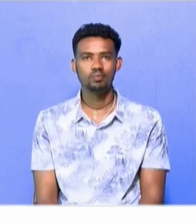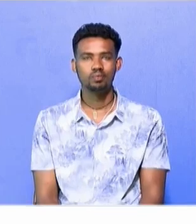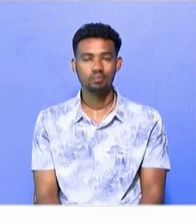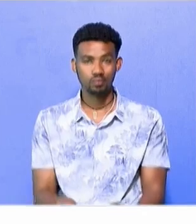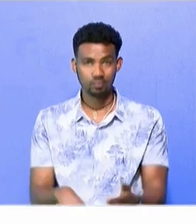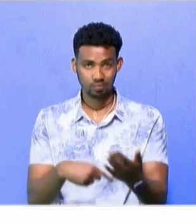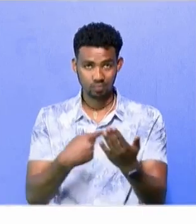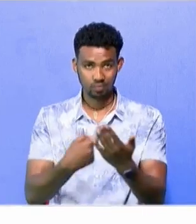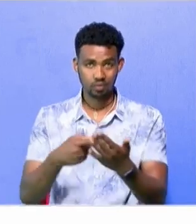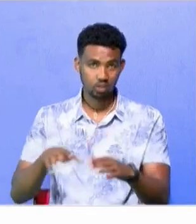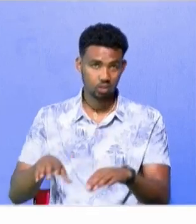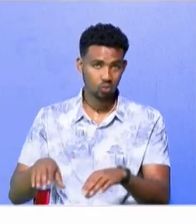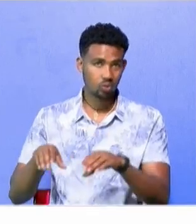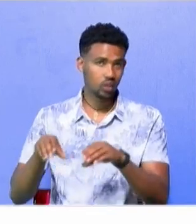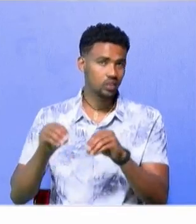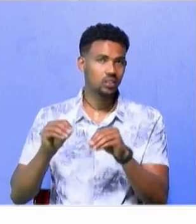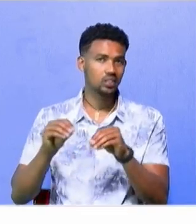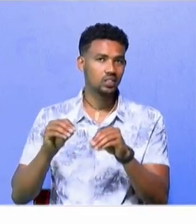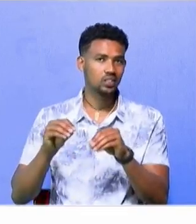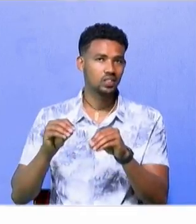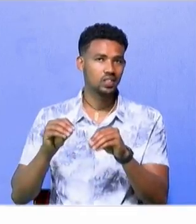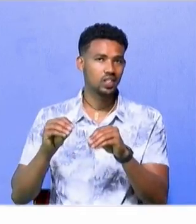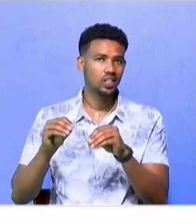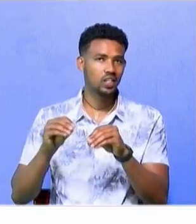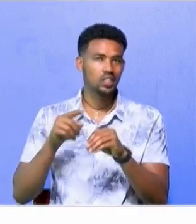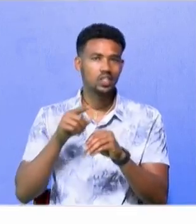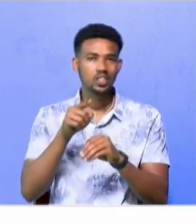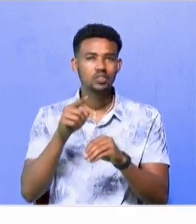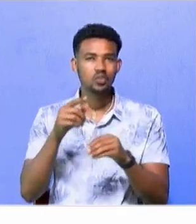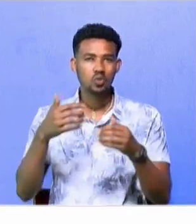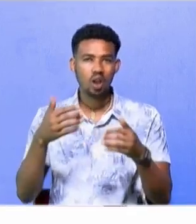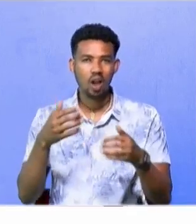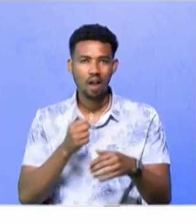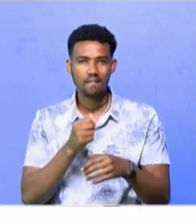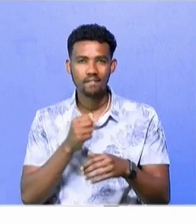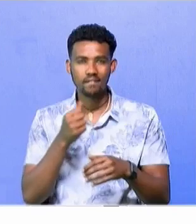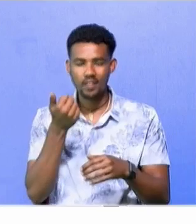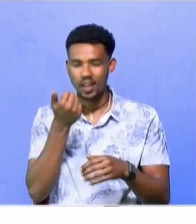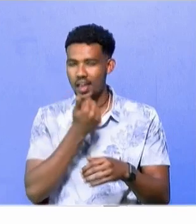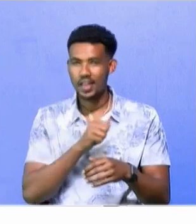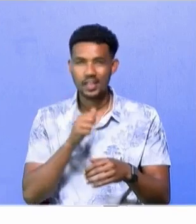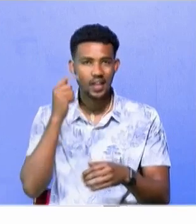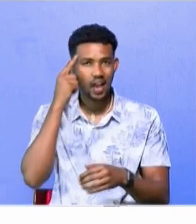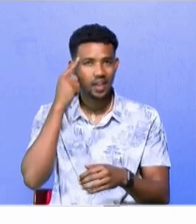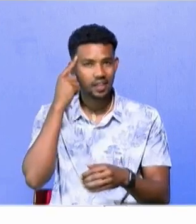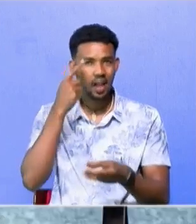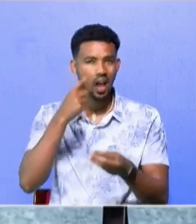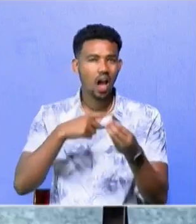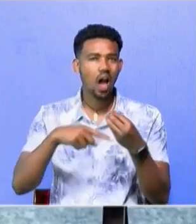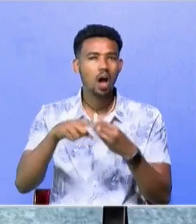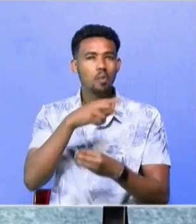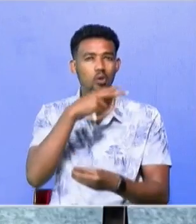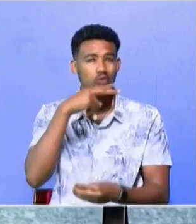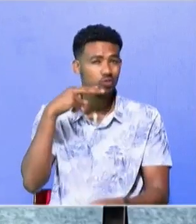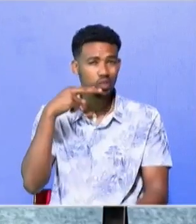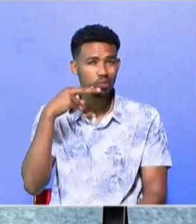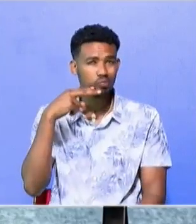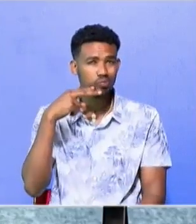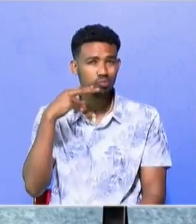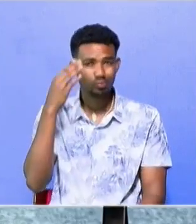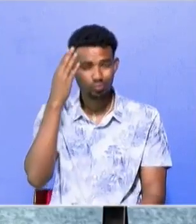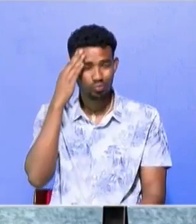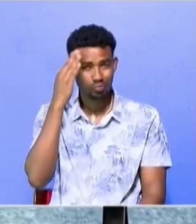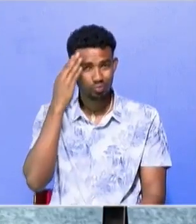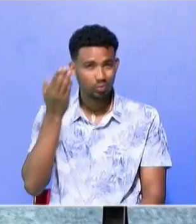So, students, do you have any idea about a verb? And have